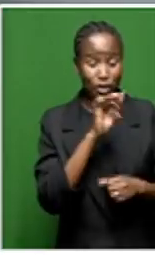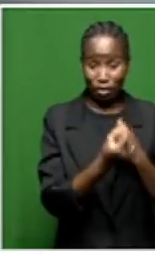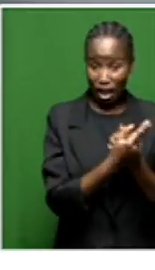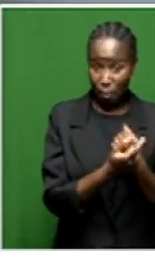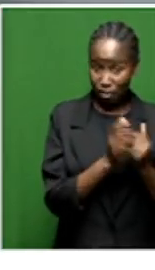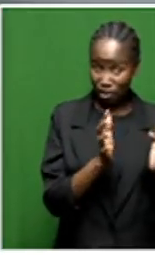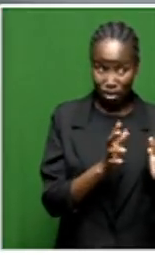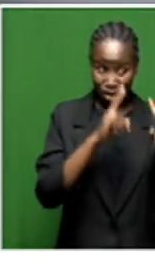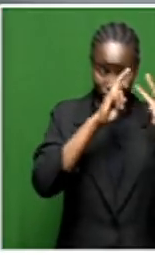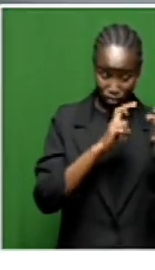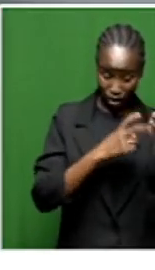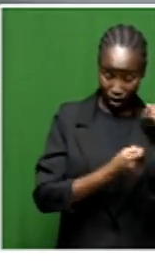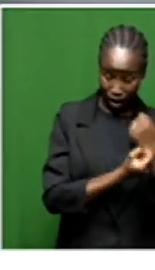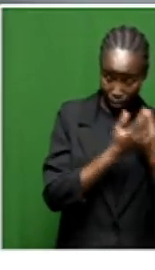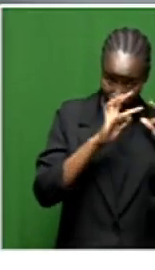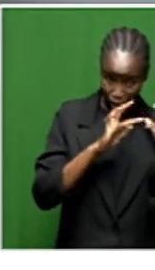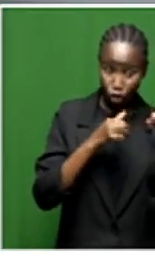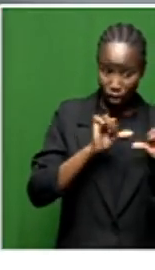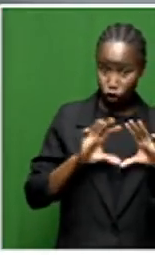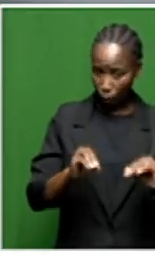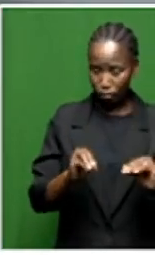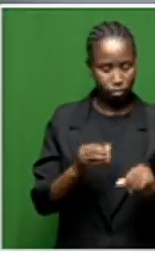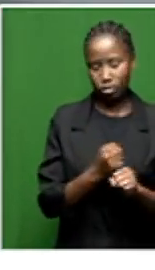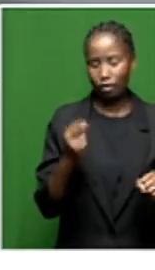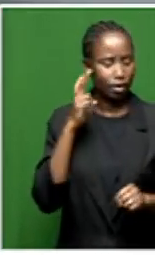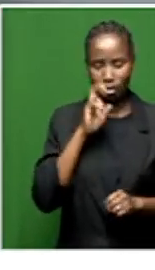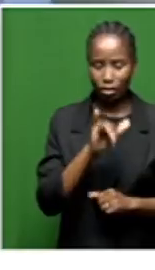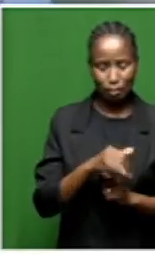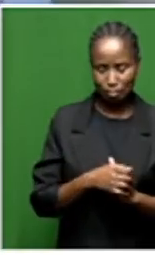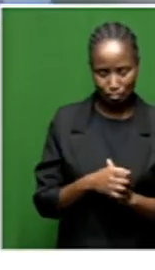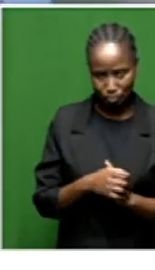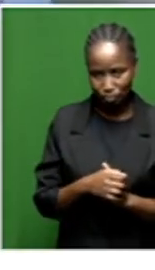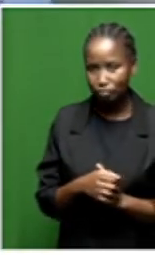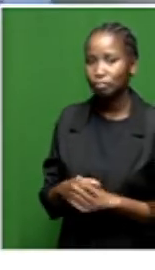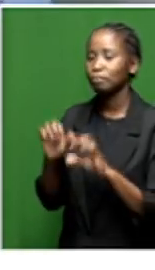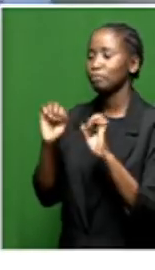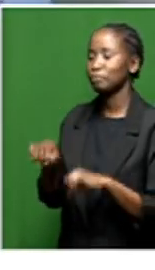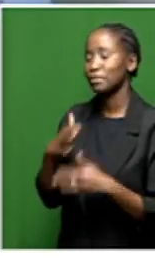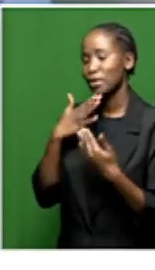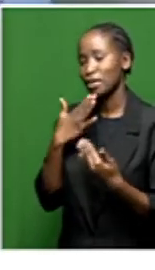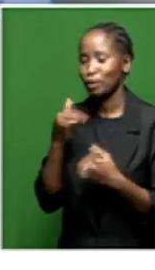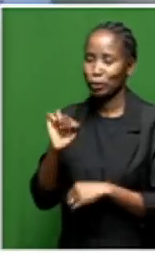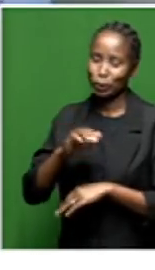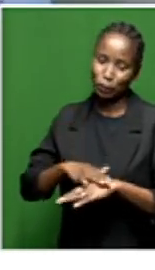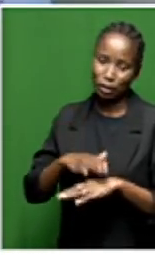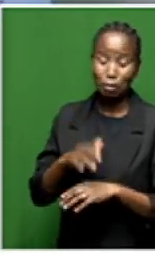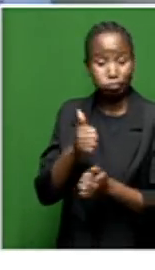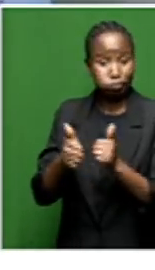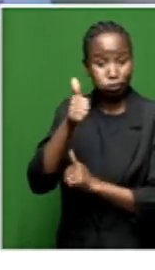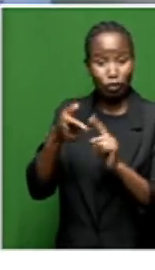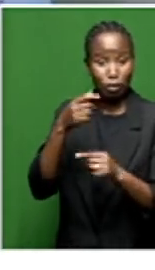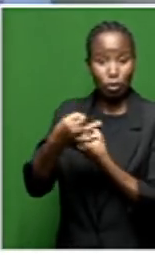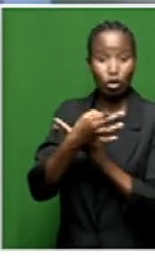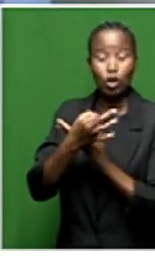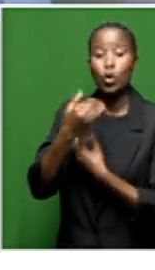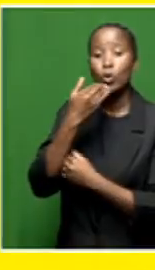investigation itself was stopped. Thanks so much for your time this morning. Head of the Hawks, General